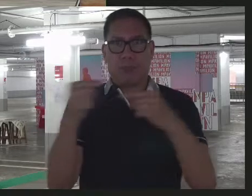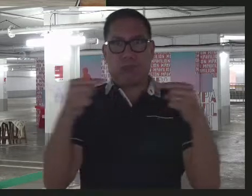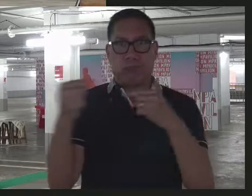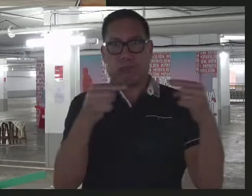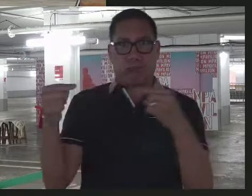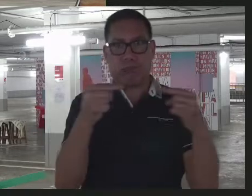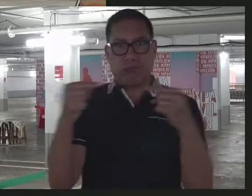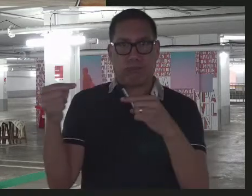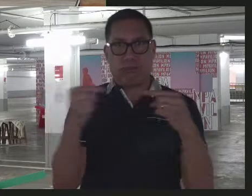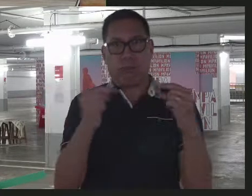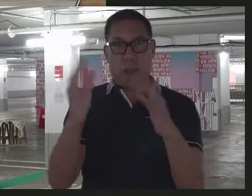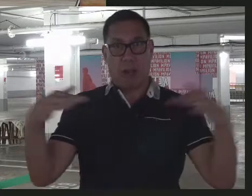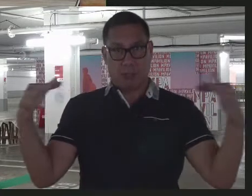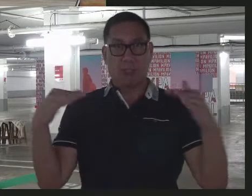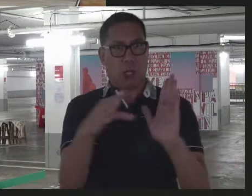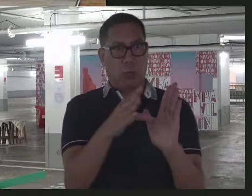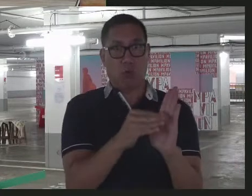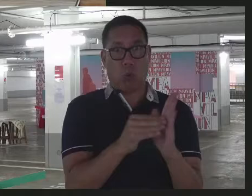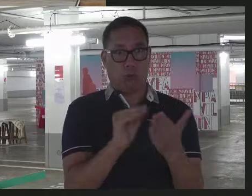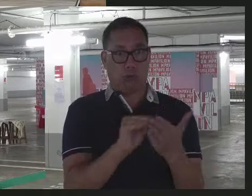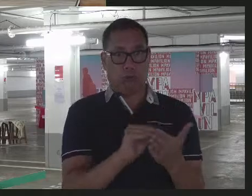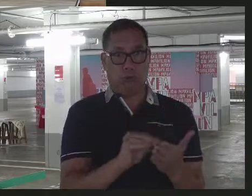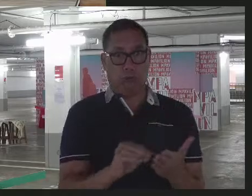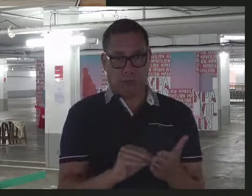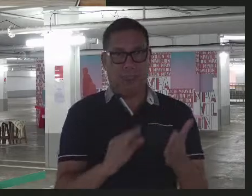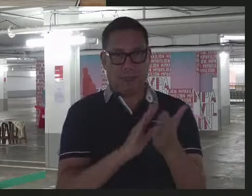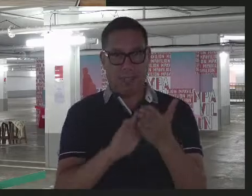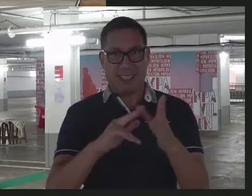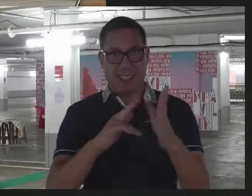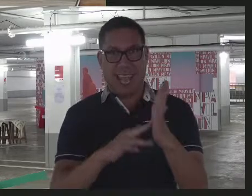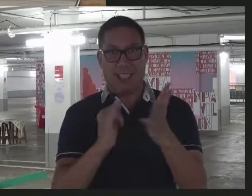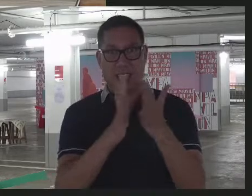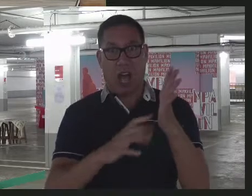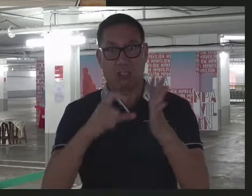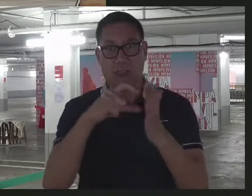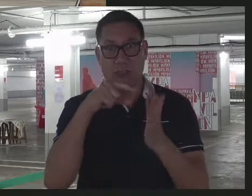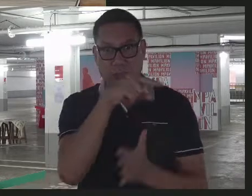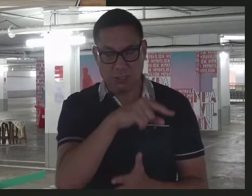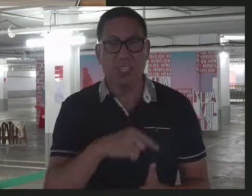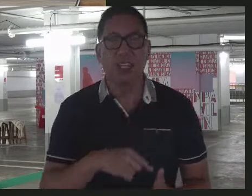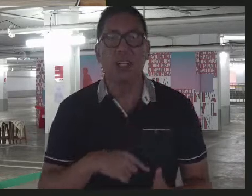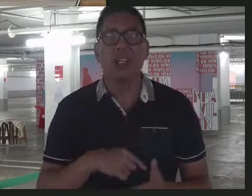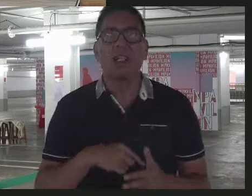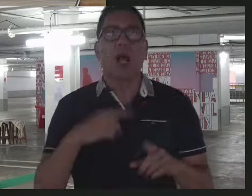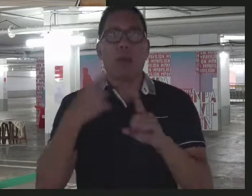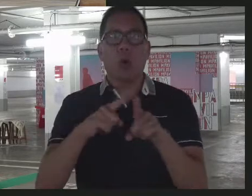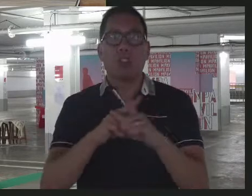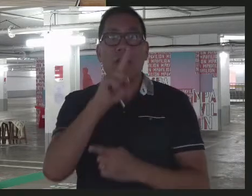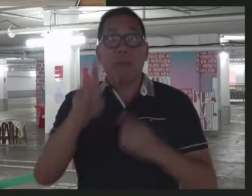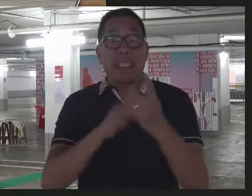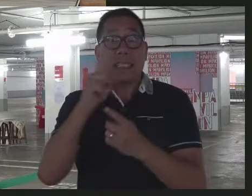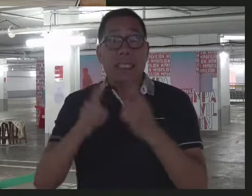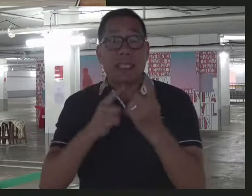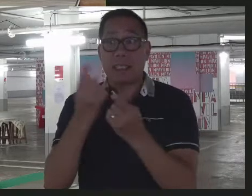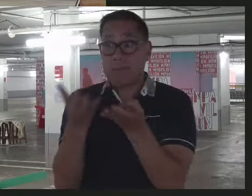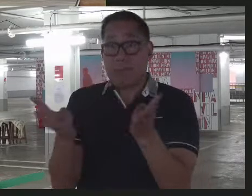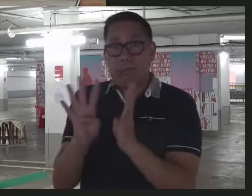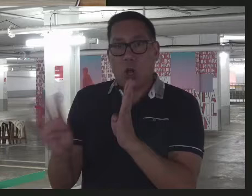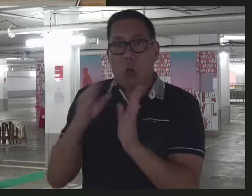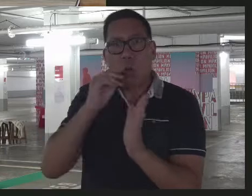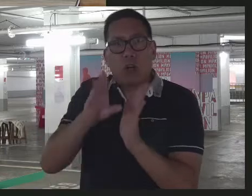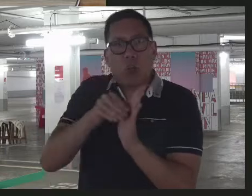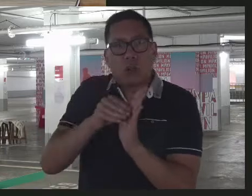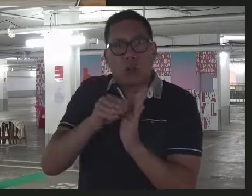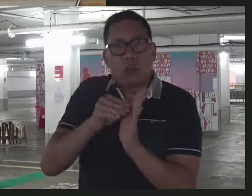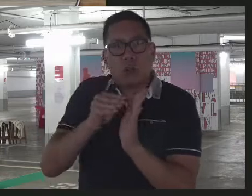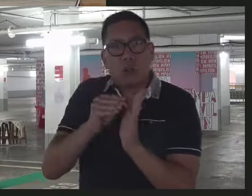of the Parliament, and it also documents often committee meetings, which are all part of the process of laws being generated,